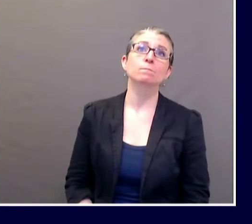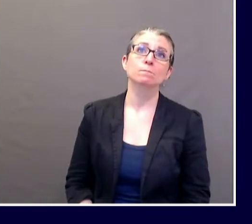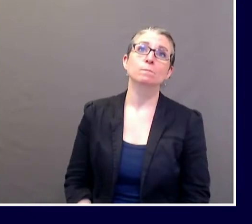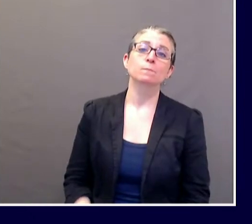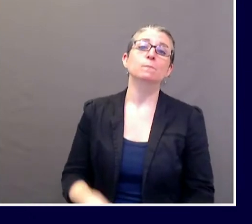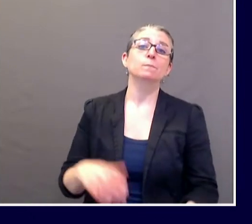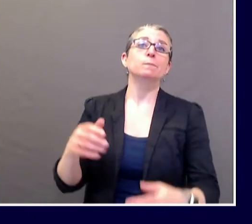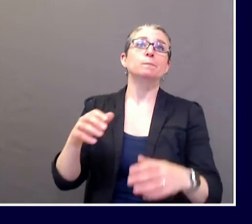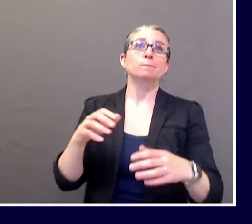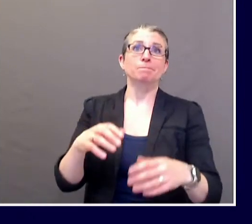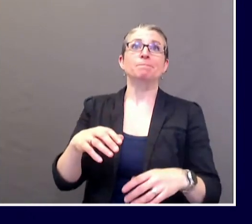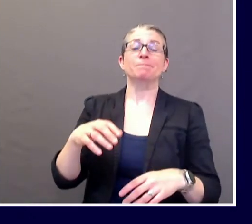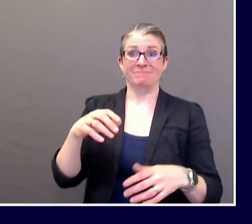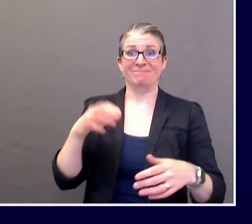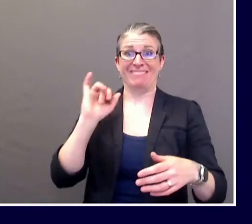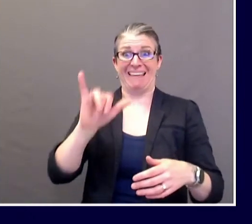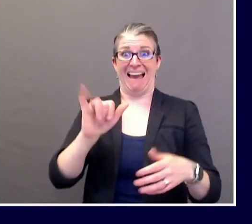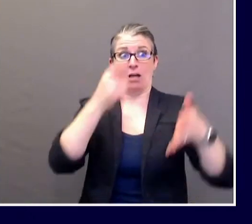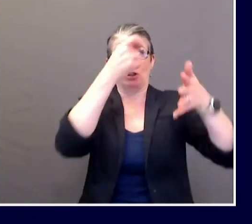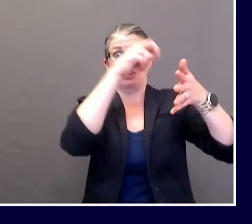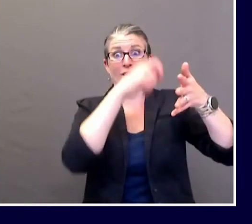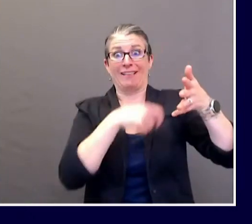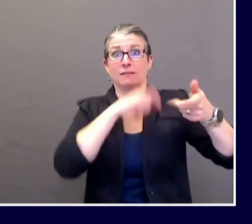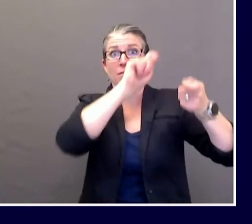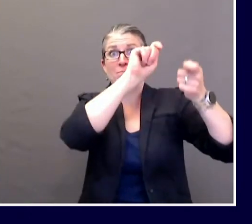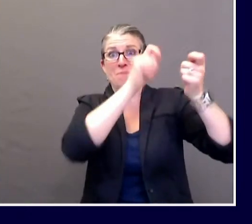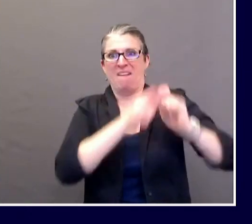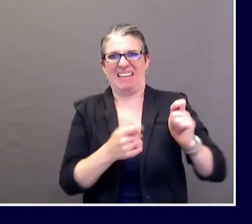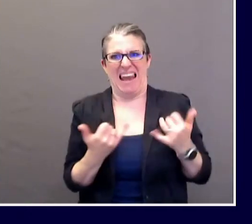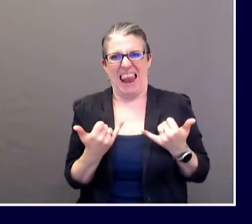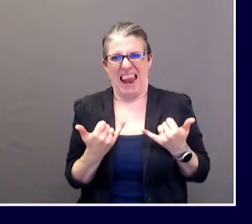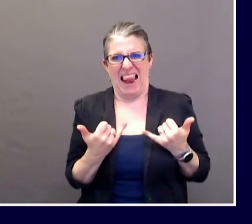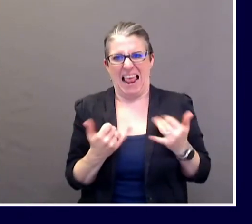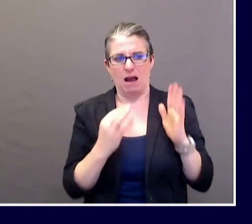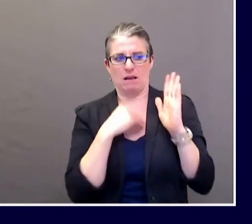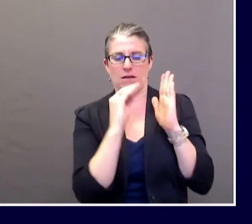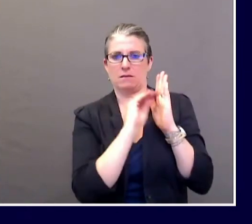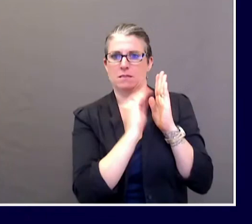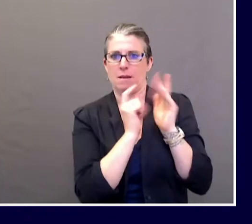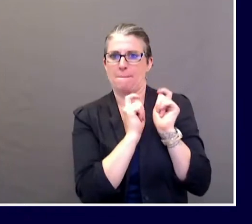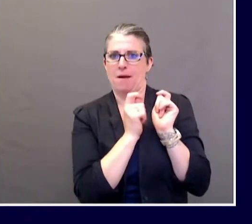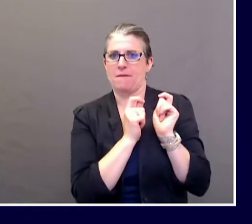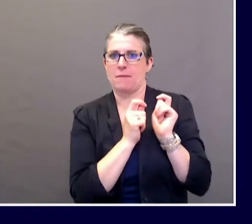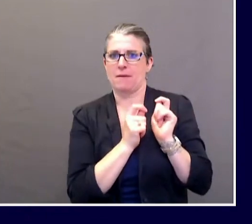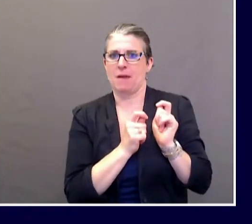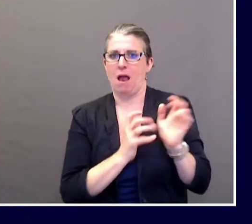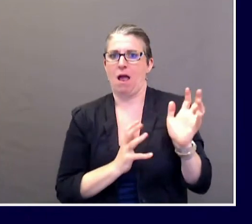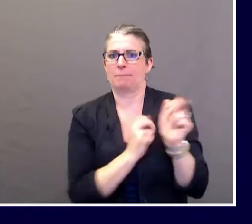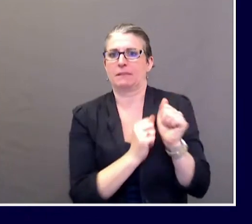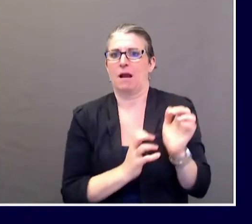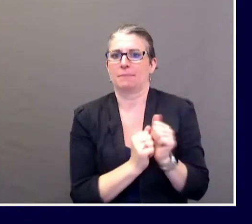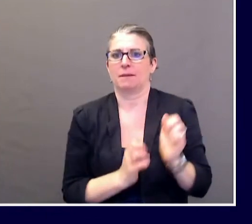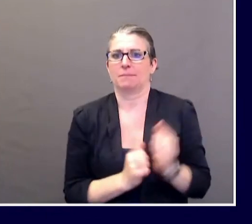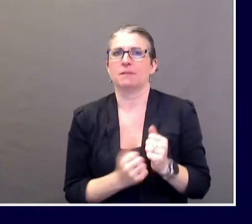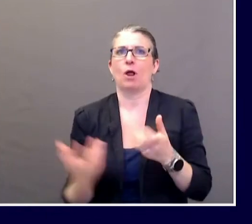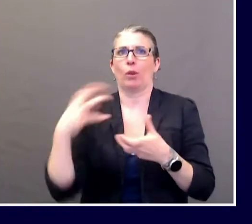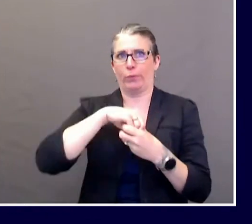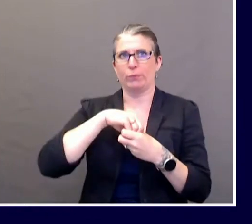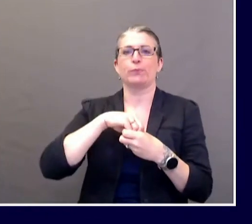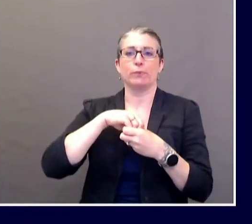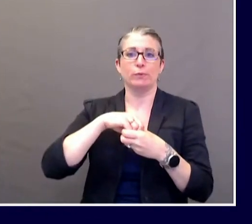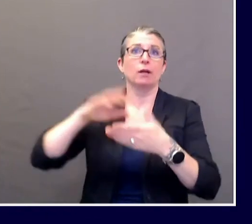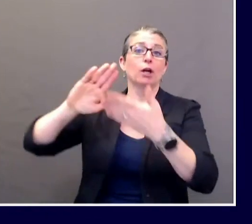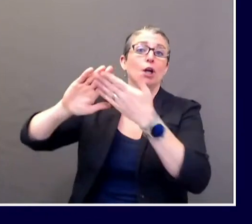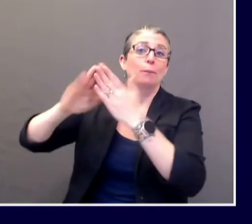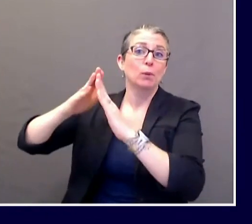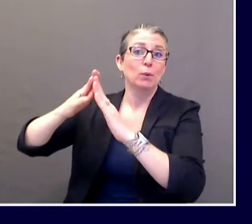and that does include the community sports checklist to reflect this guidance. So that does include, for example, road races